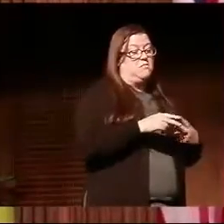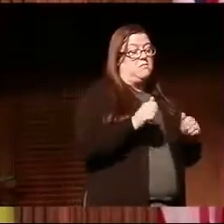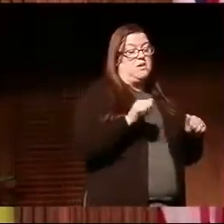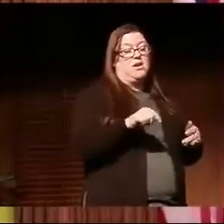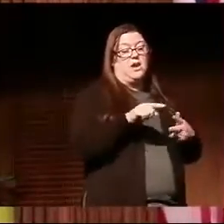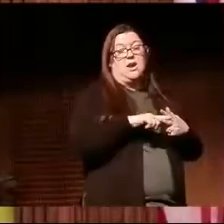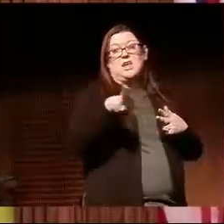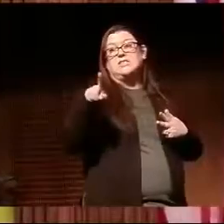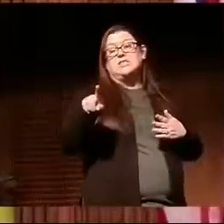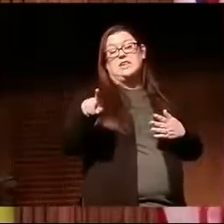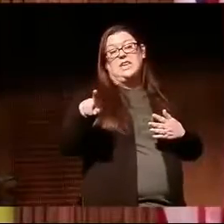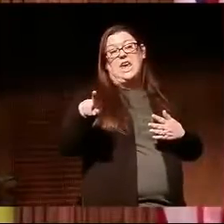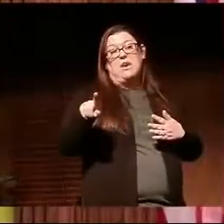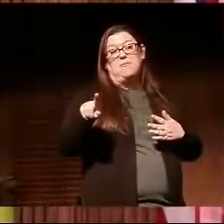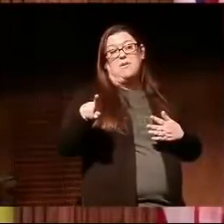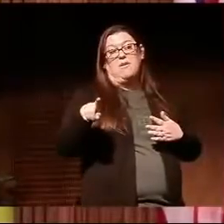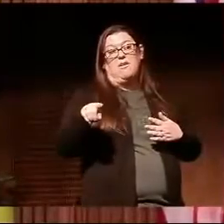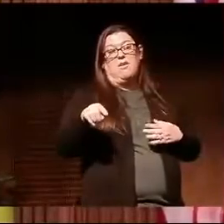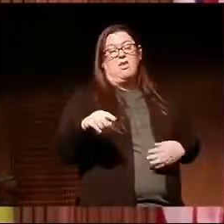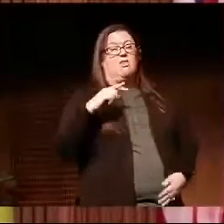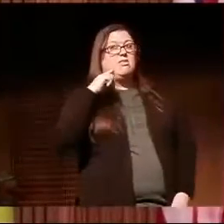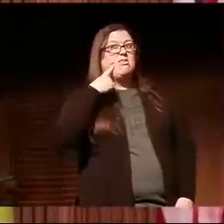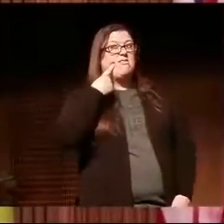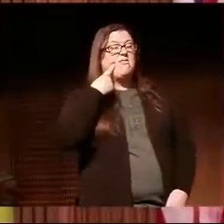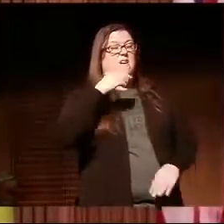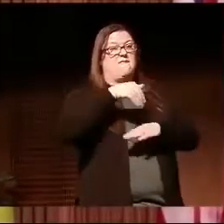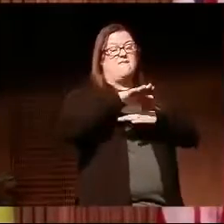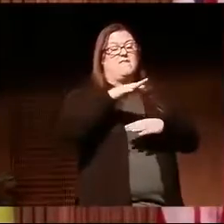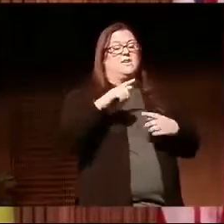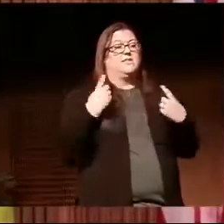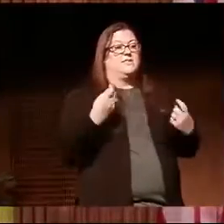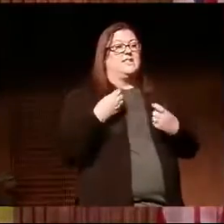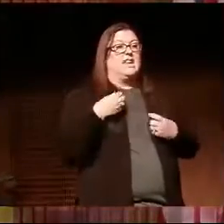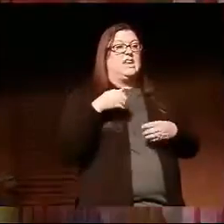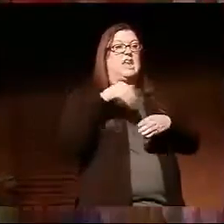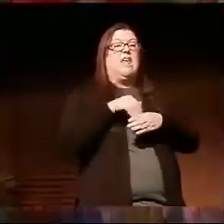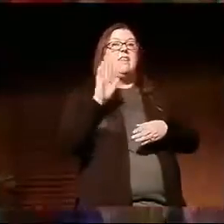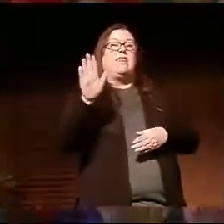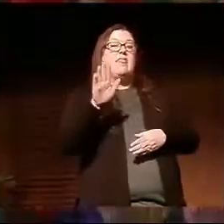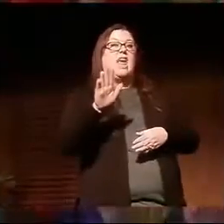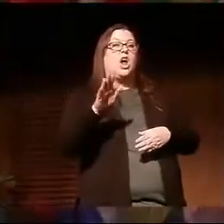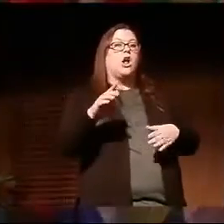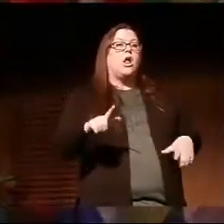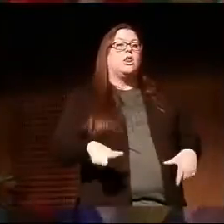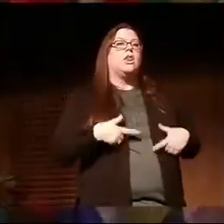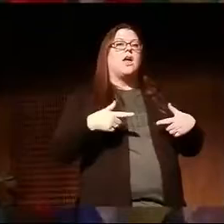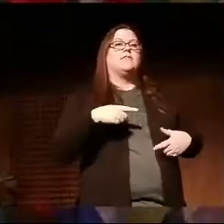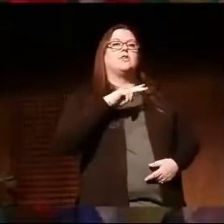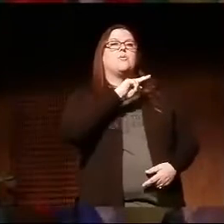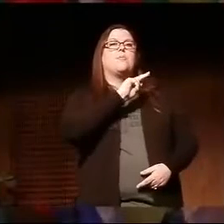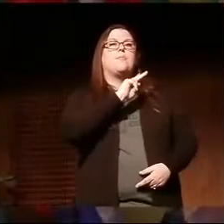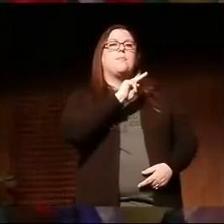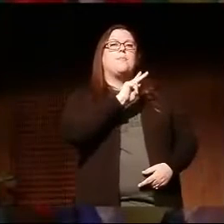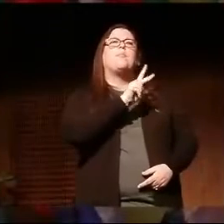the grave effects of sin in their lives personally.